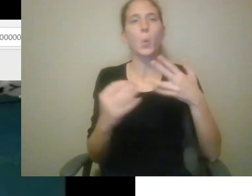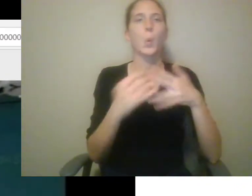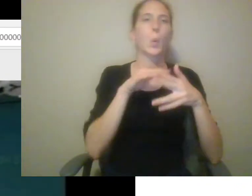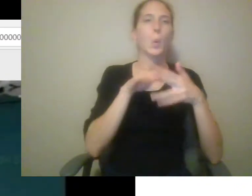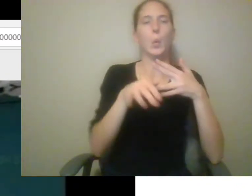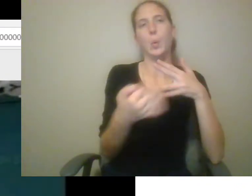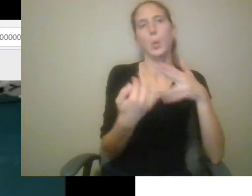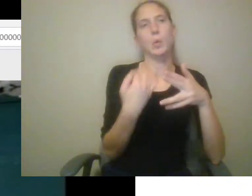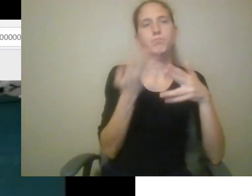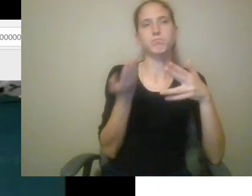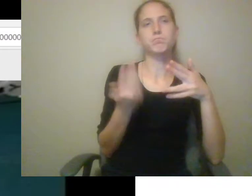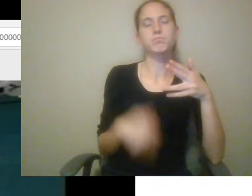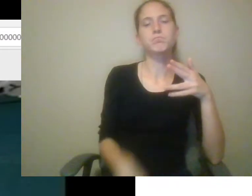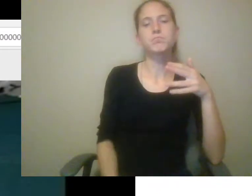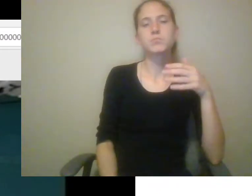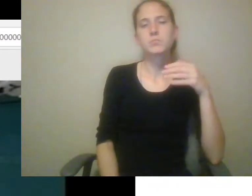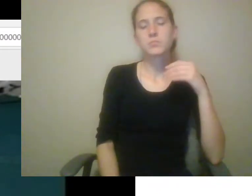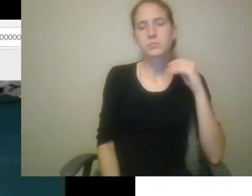Both